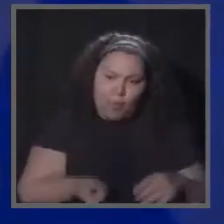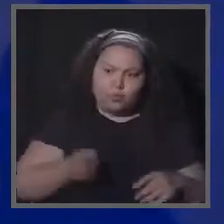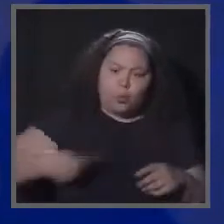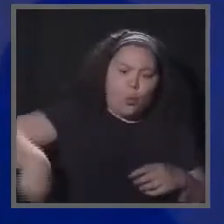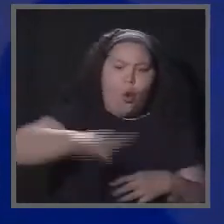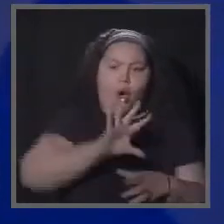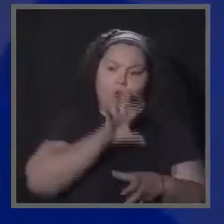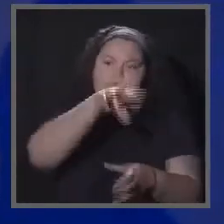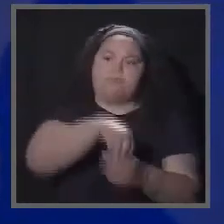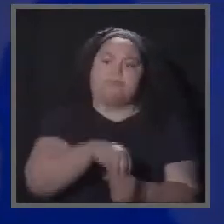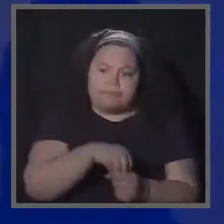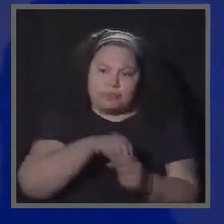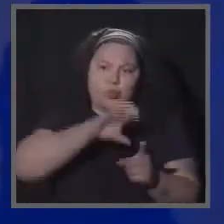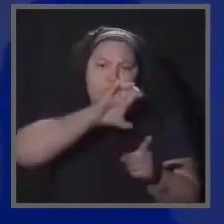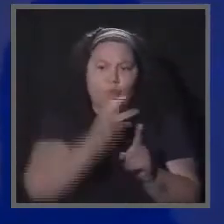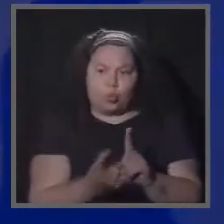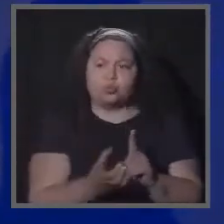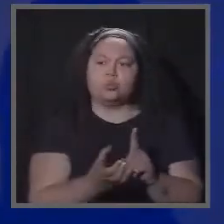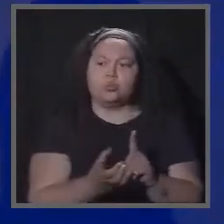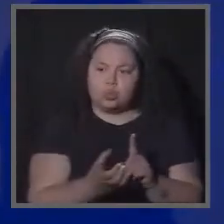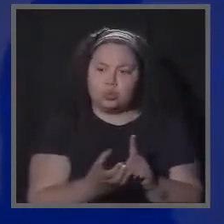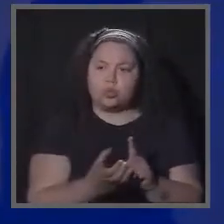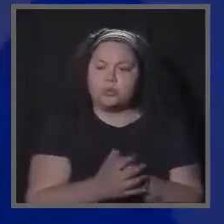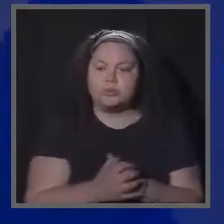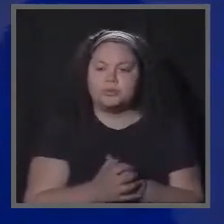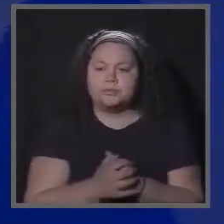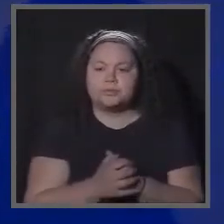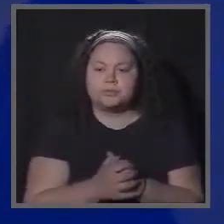in general cultural participation,